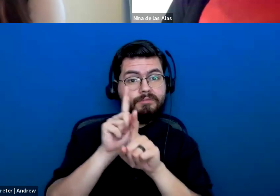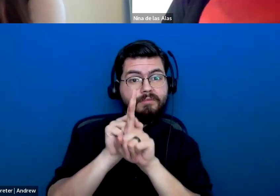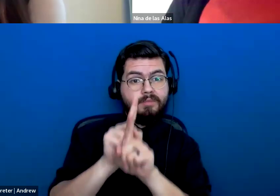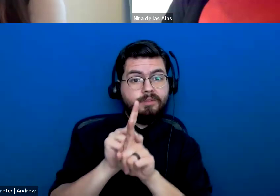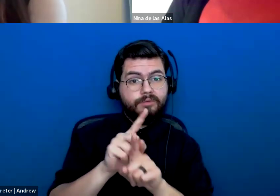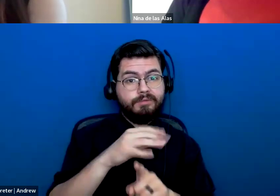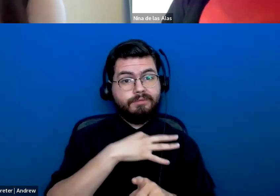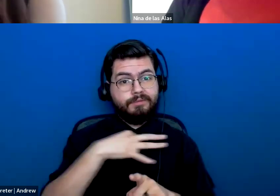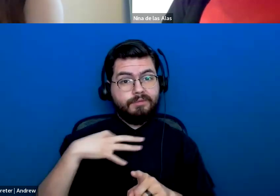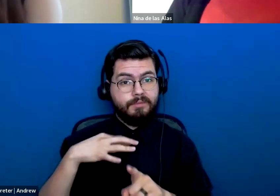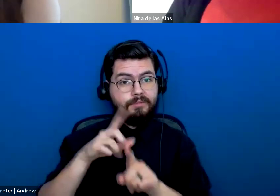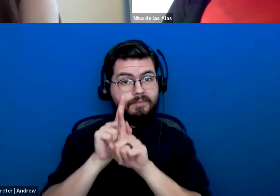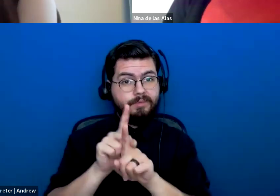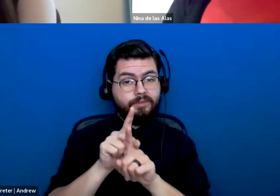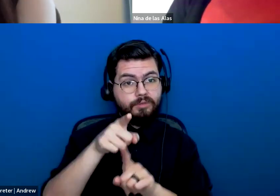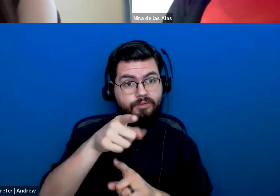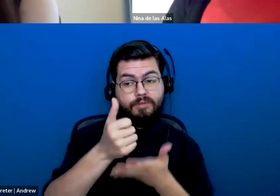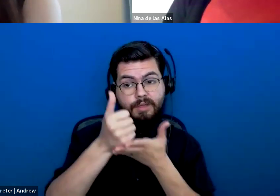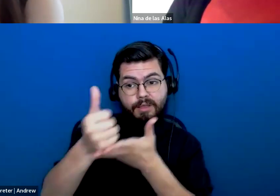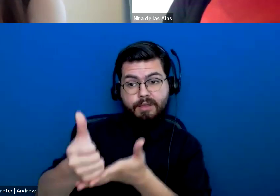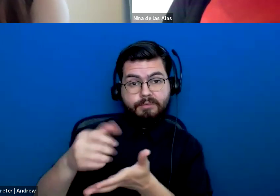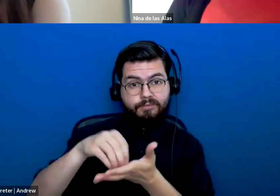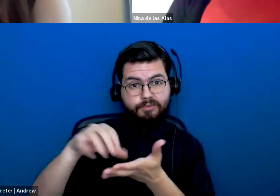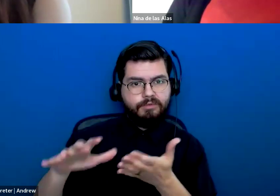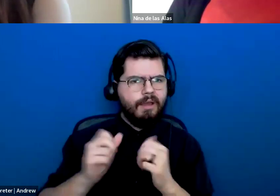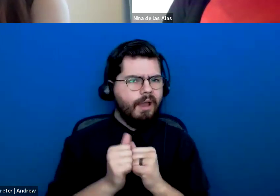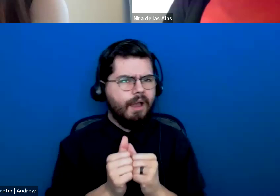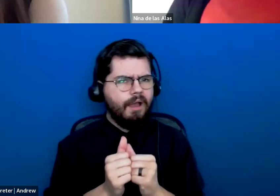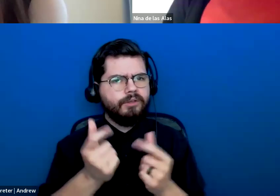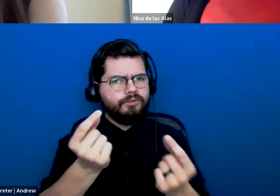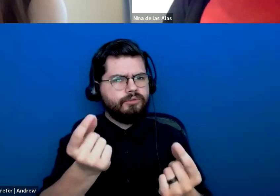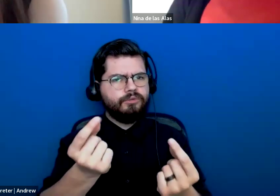faculty mentors, feel free to share. Yeah.